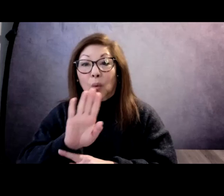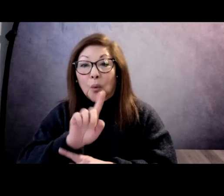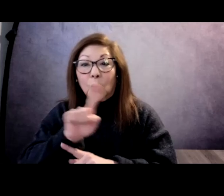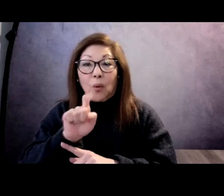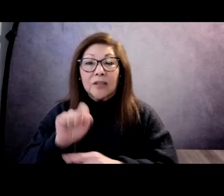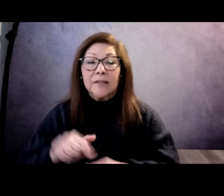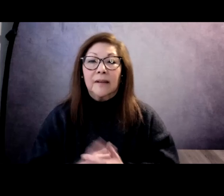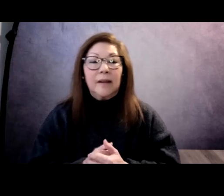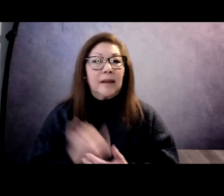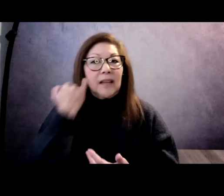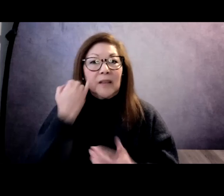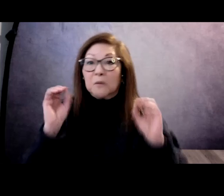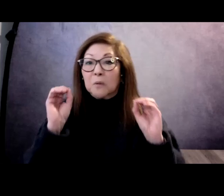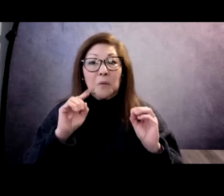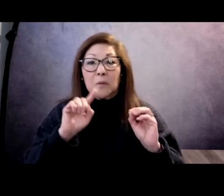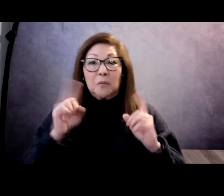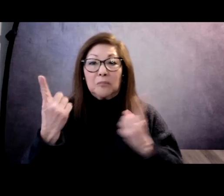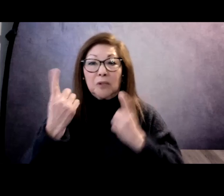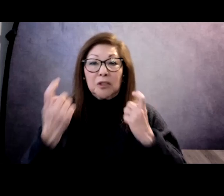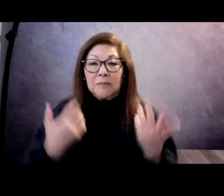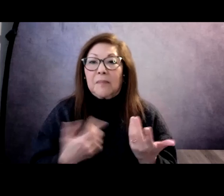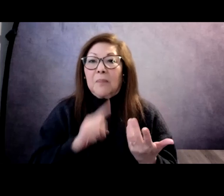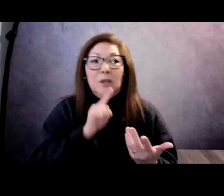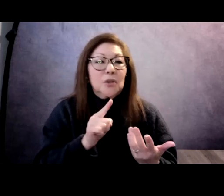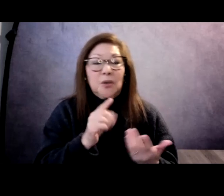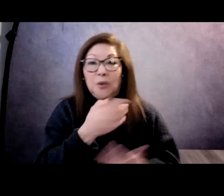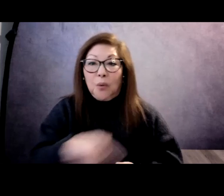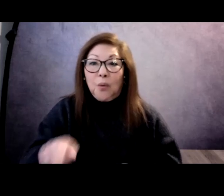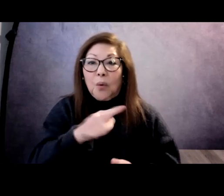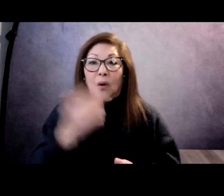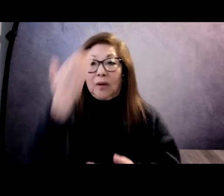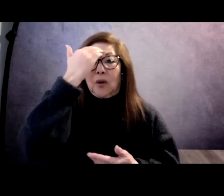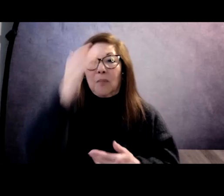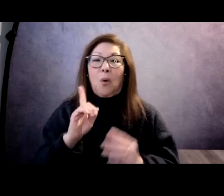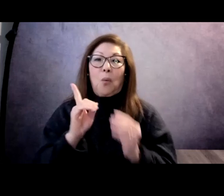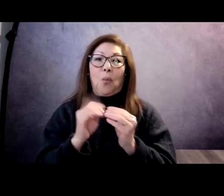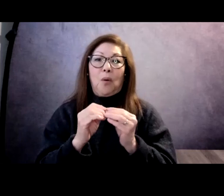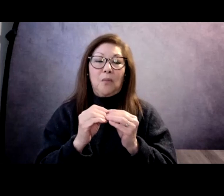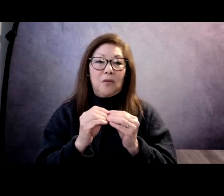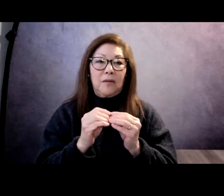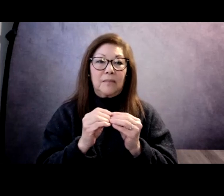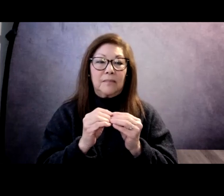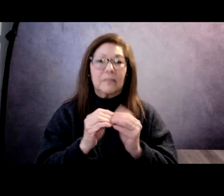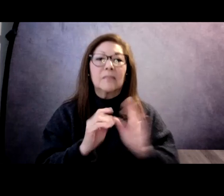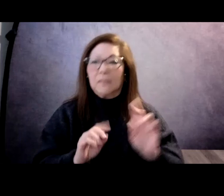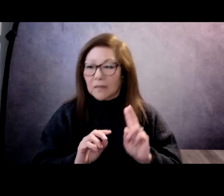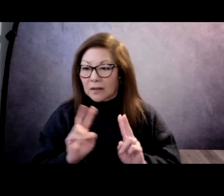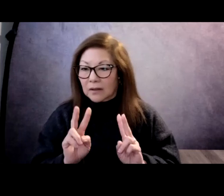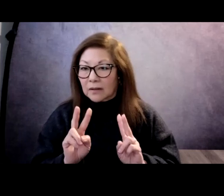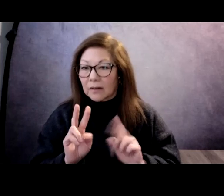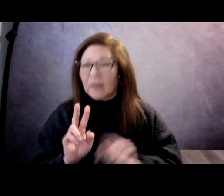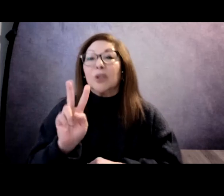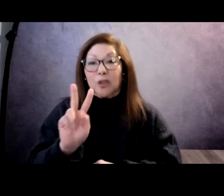if not, I'm just gonna make sure everybody knows about one more. Oh, sorry, there's two people